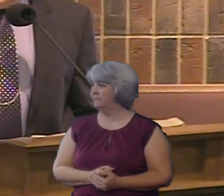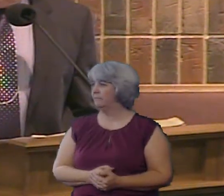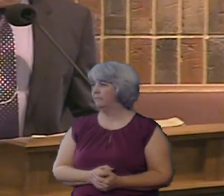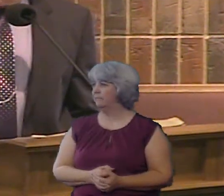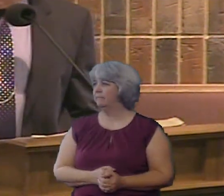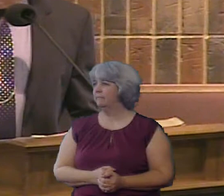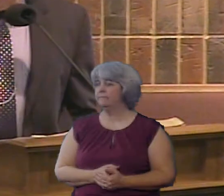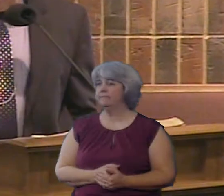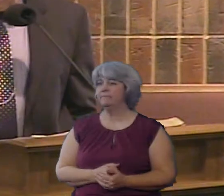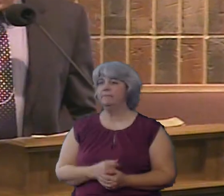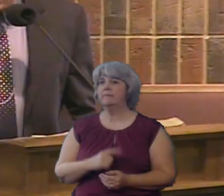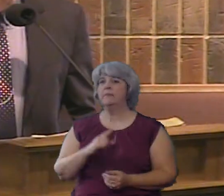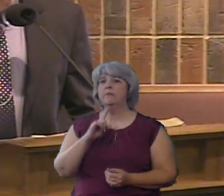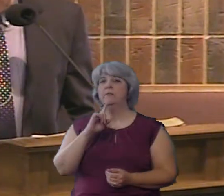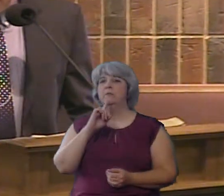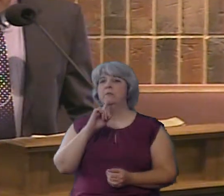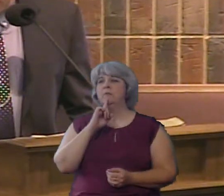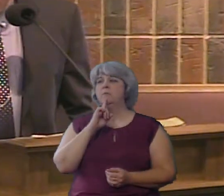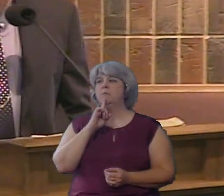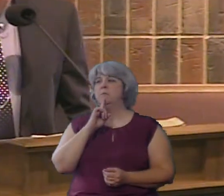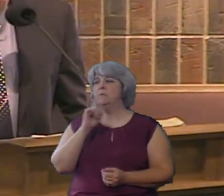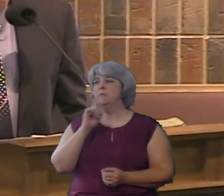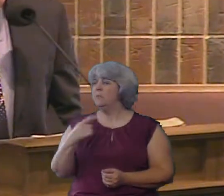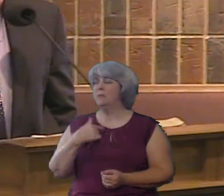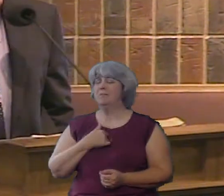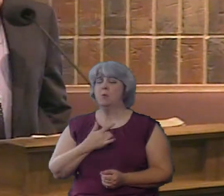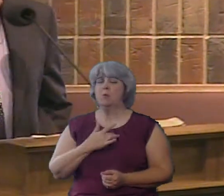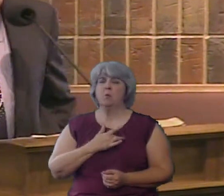I have true sorrow and sympathy